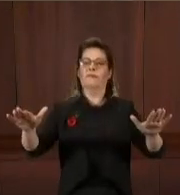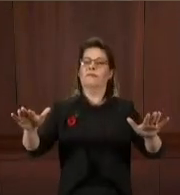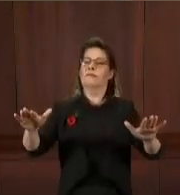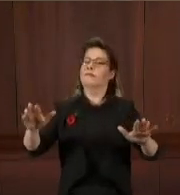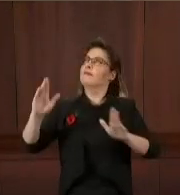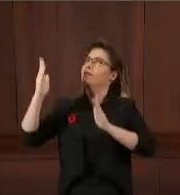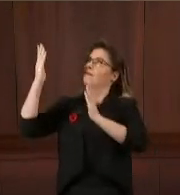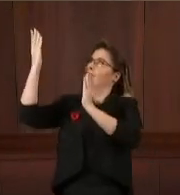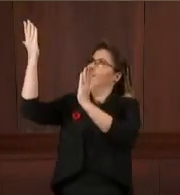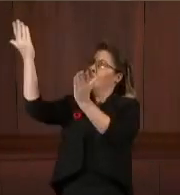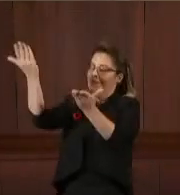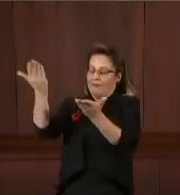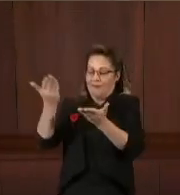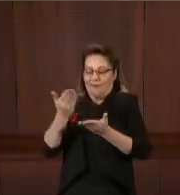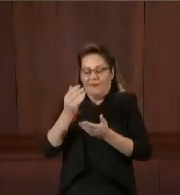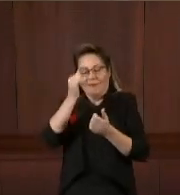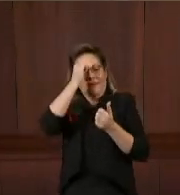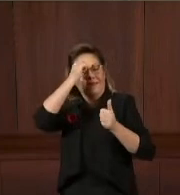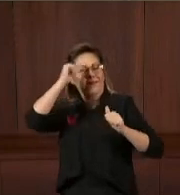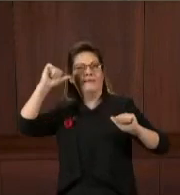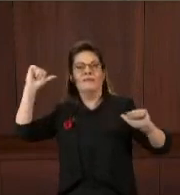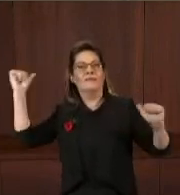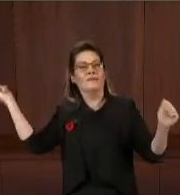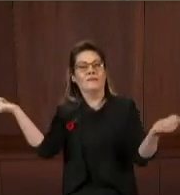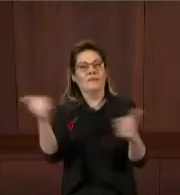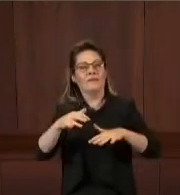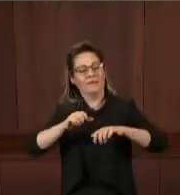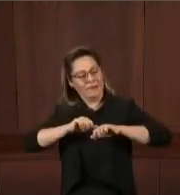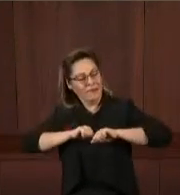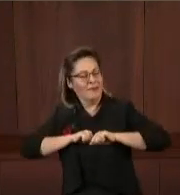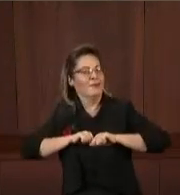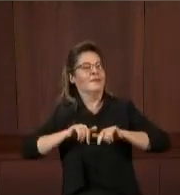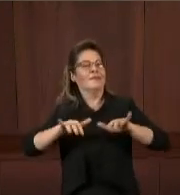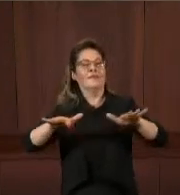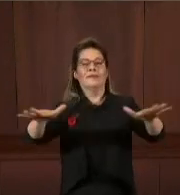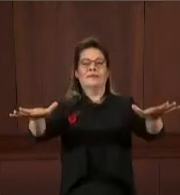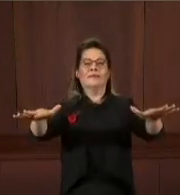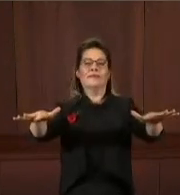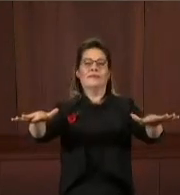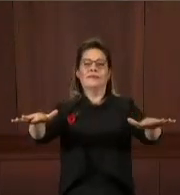war, make her praises heard